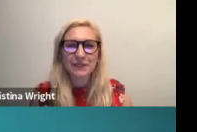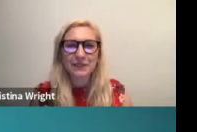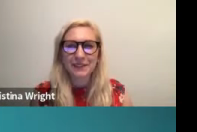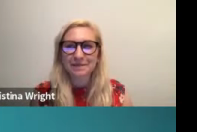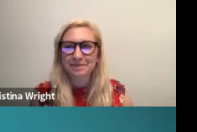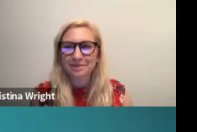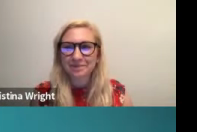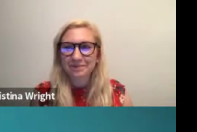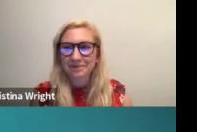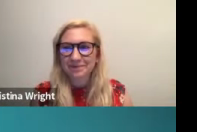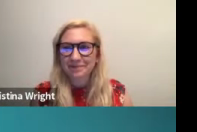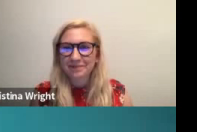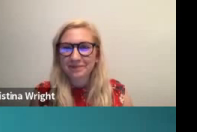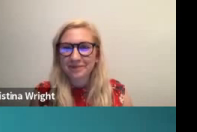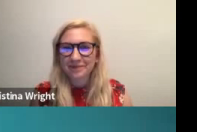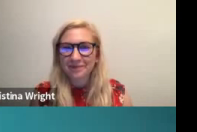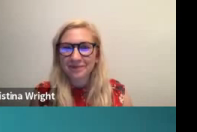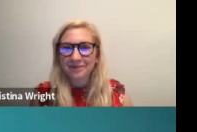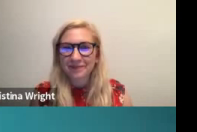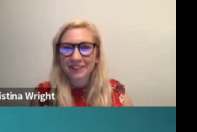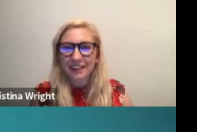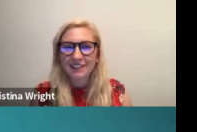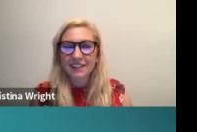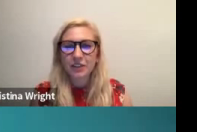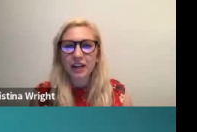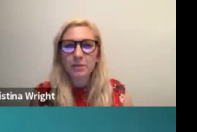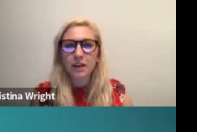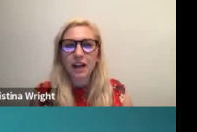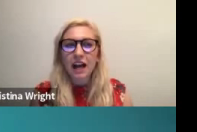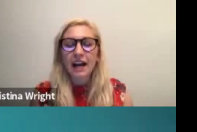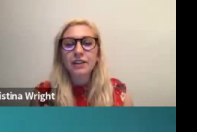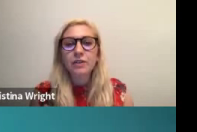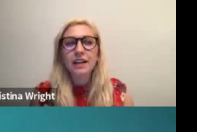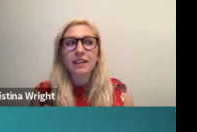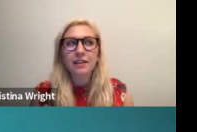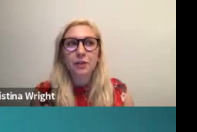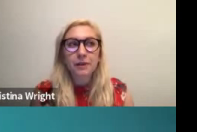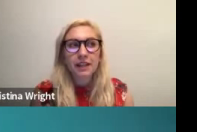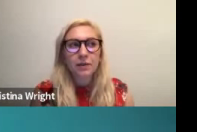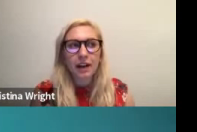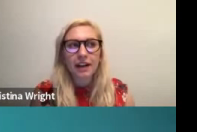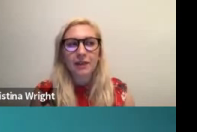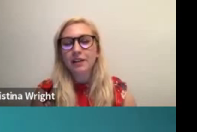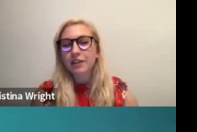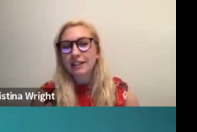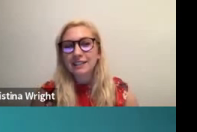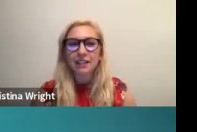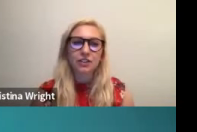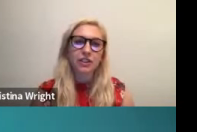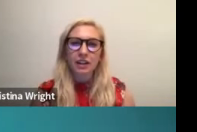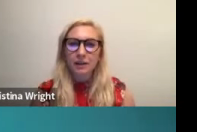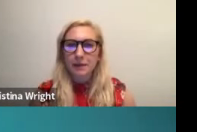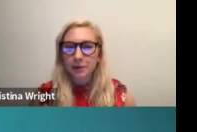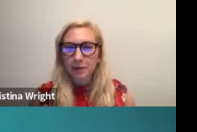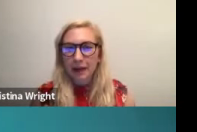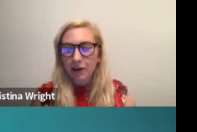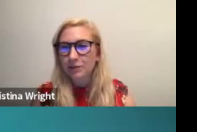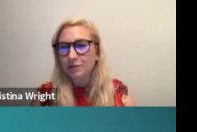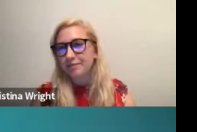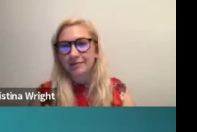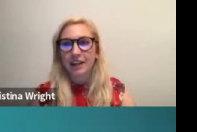So that's the end of the movie. That's incredible. I know that, like, for me, whenever I teach